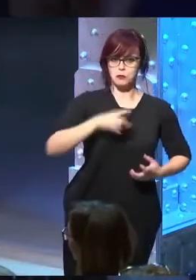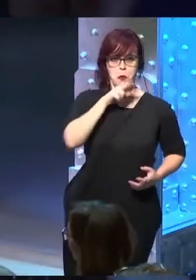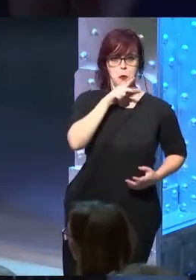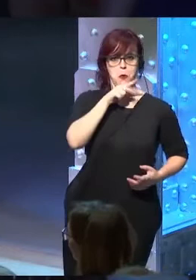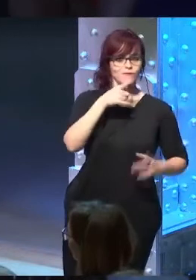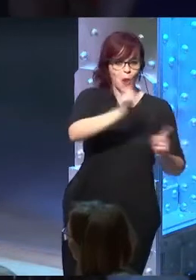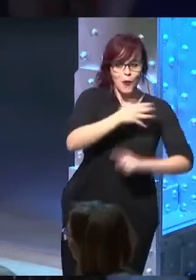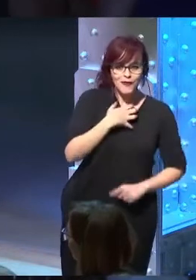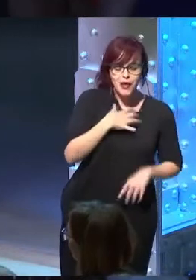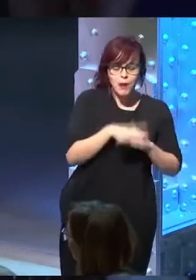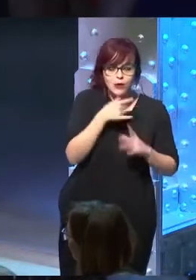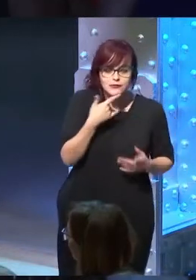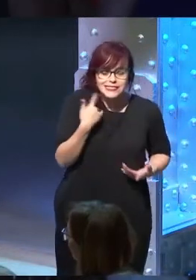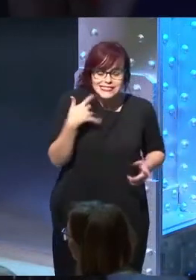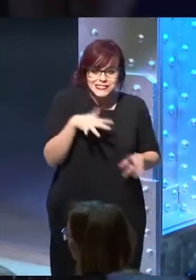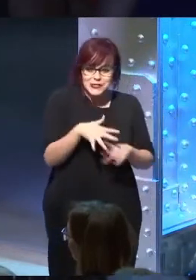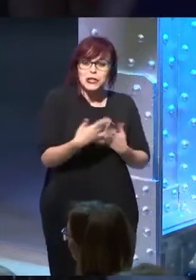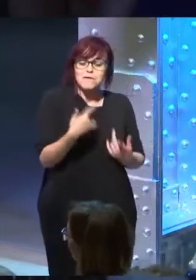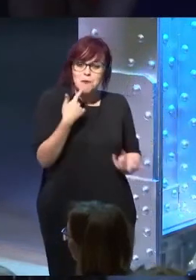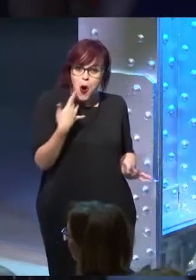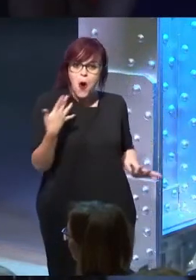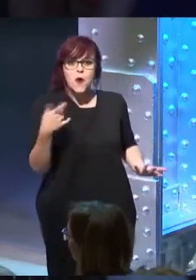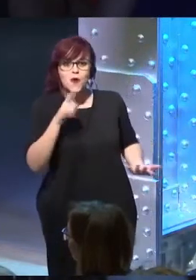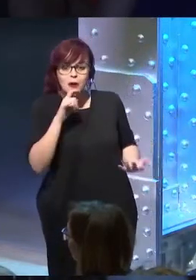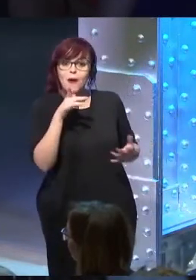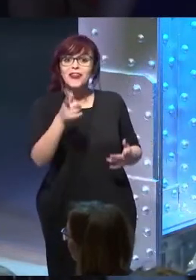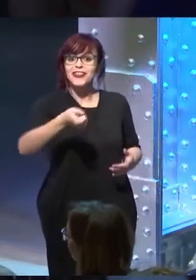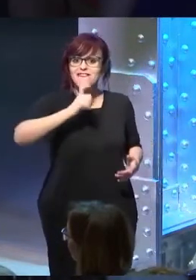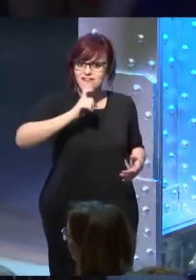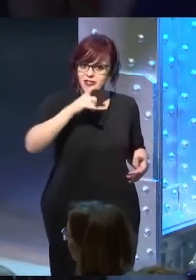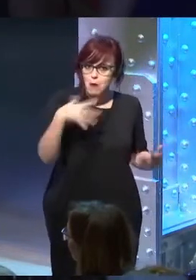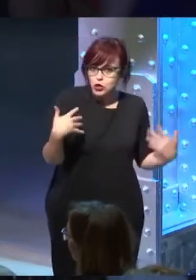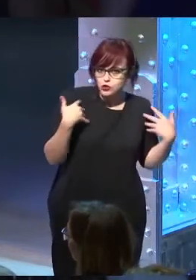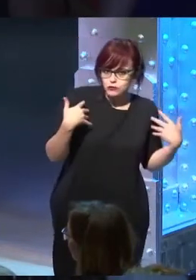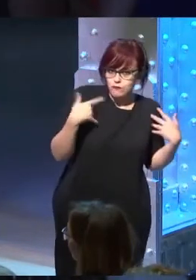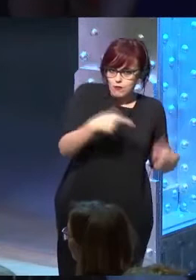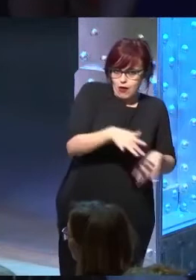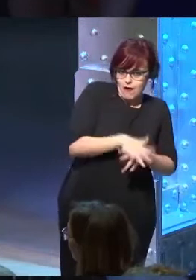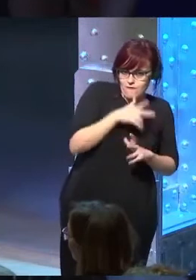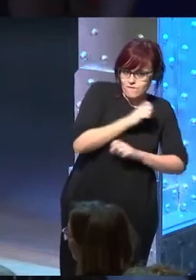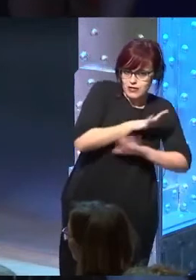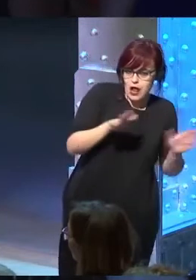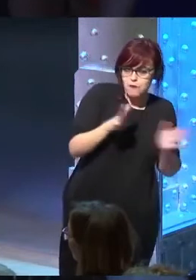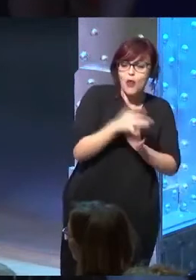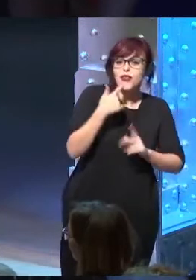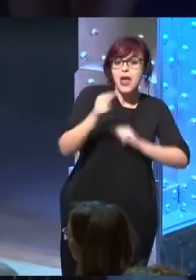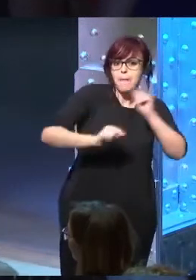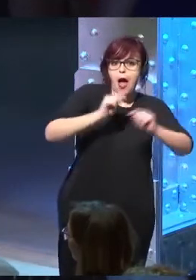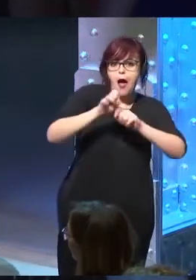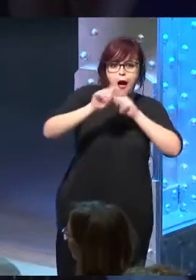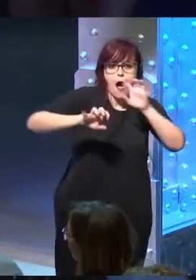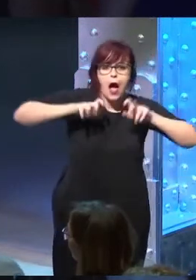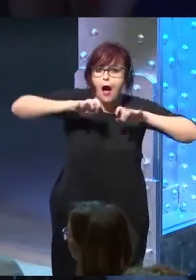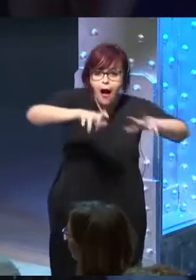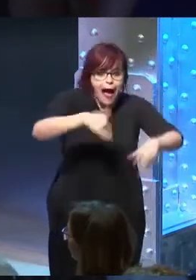terrible and harder to bear than any plague? I'm sure they would send off to a sanctuary to consult the